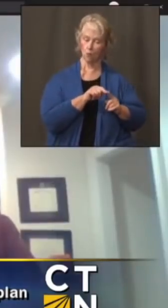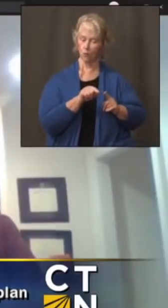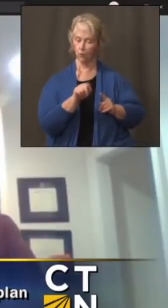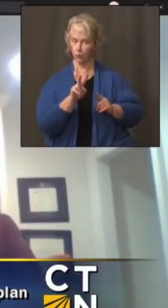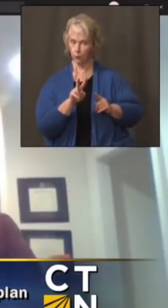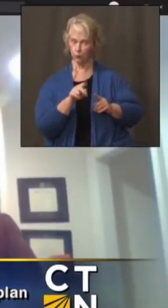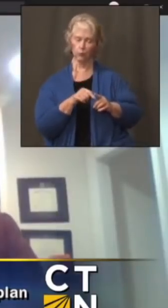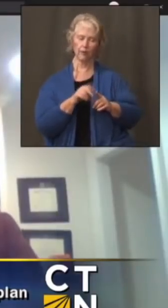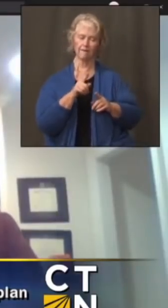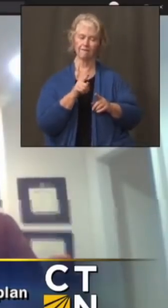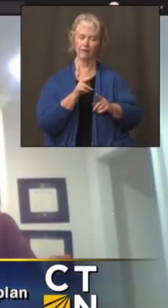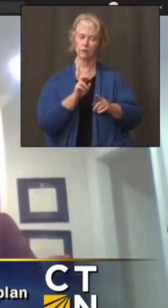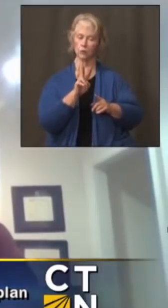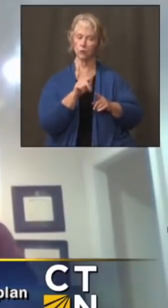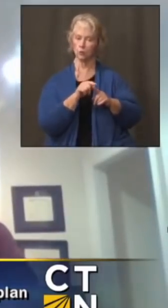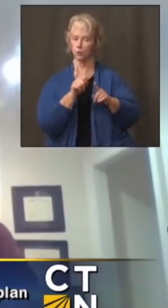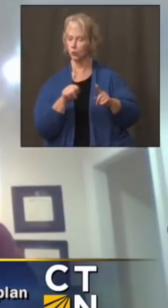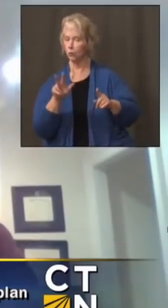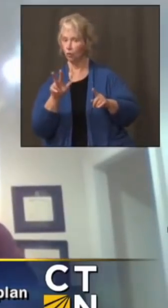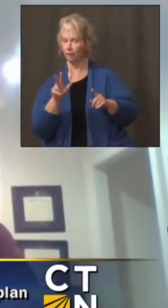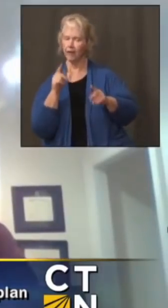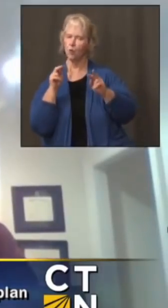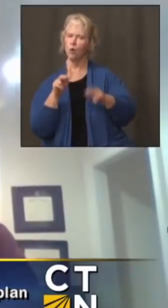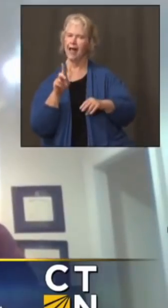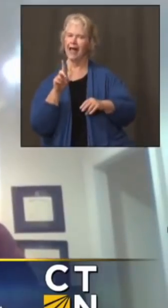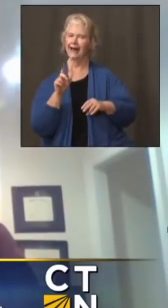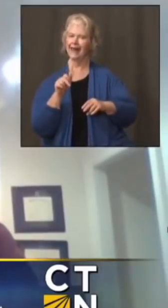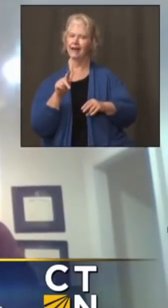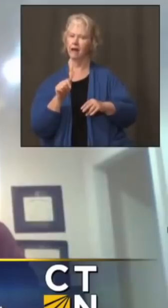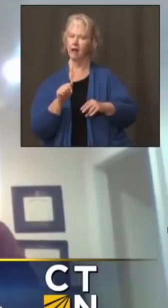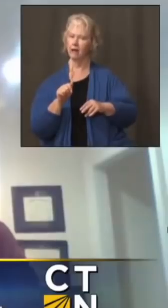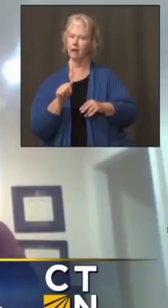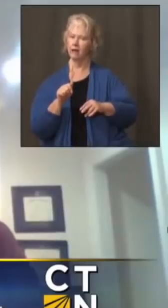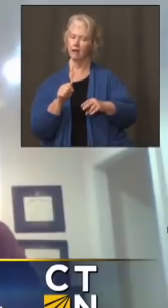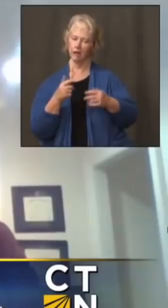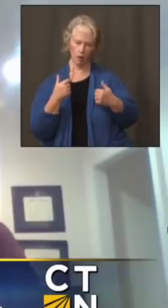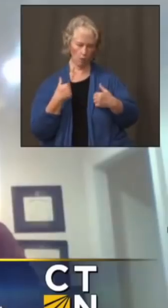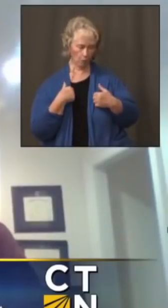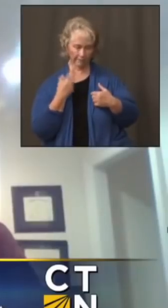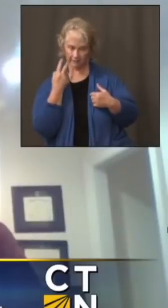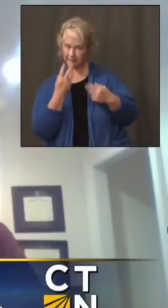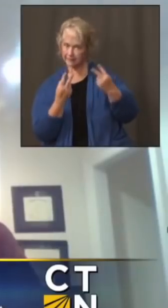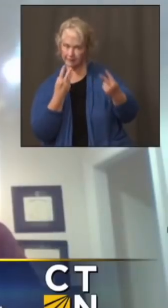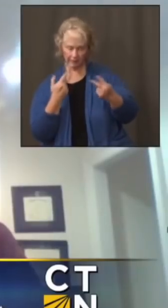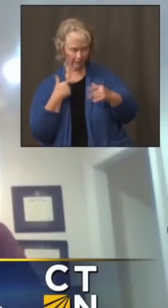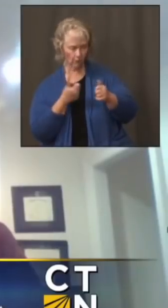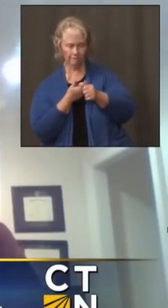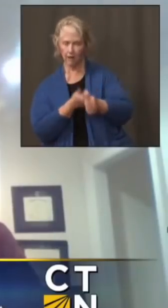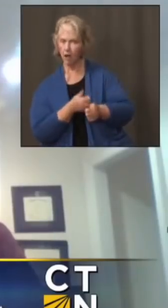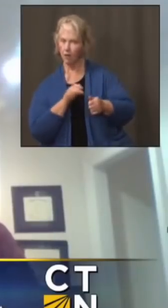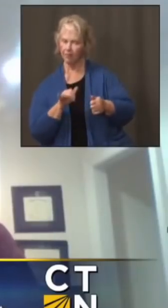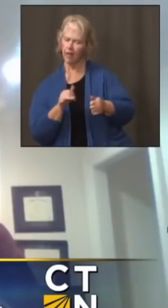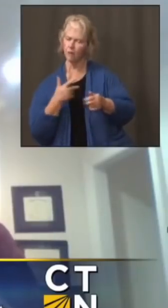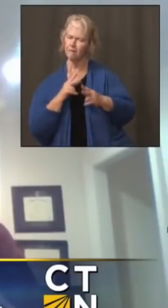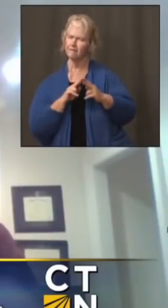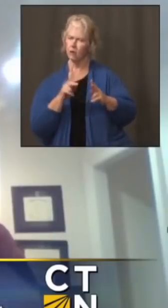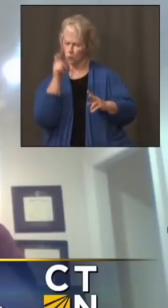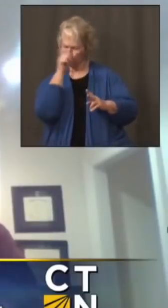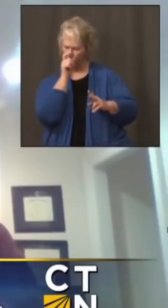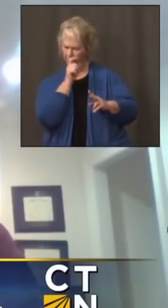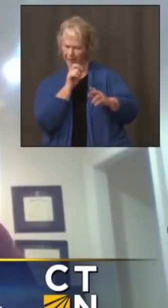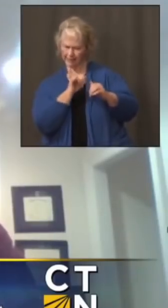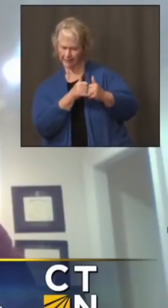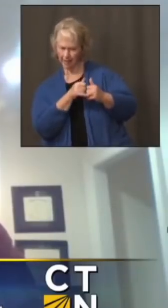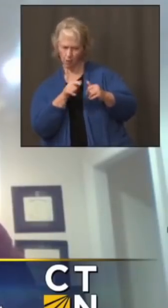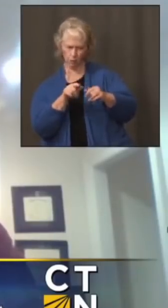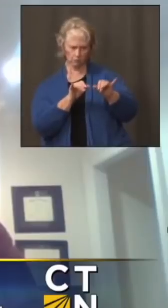subject to the data. And we have seen an uptick across the state, in particular in certain areas. and we're trying to provide very clear metrics on where that data needs to